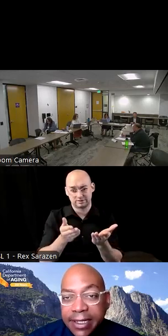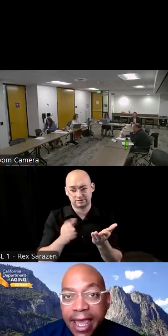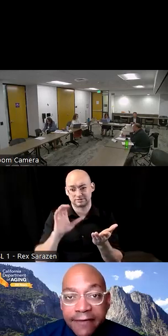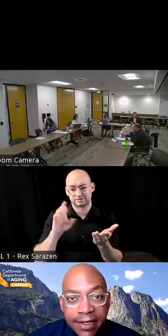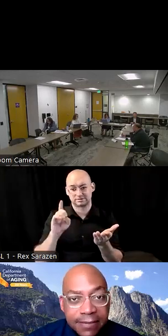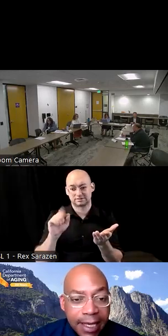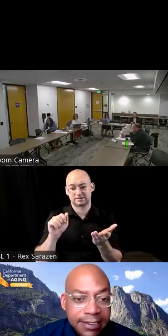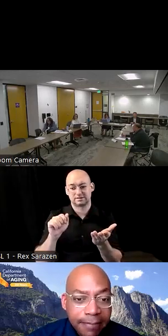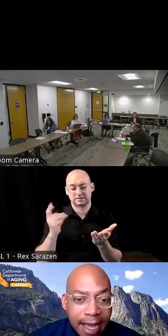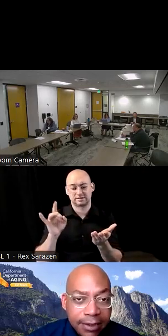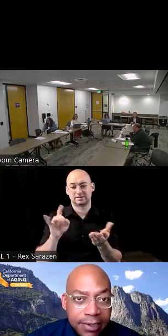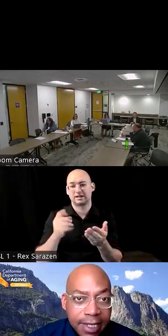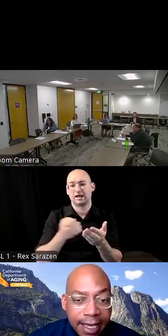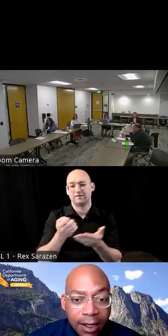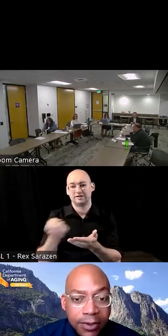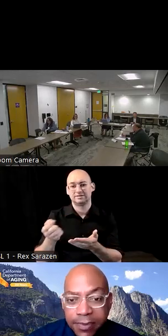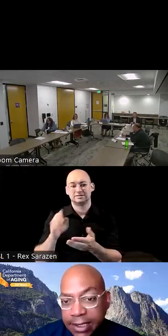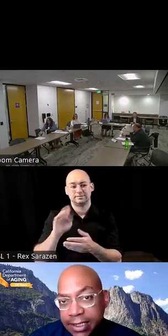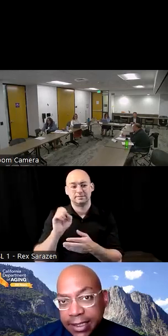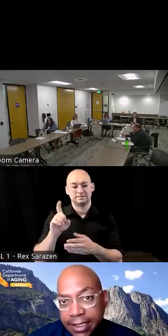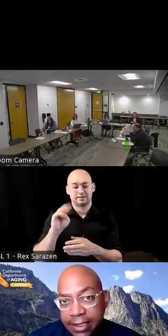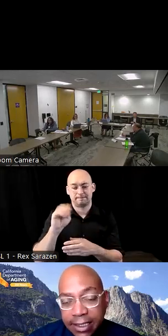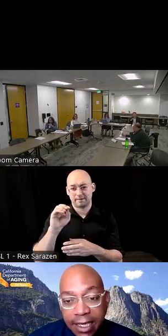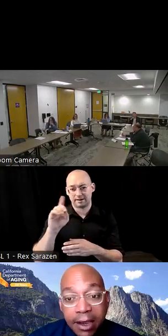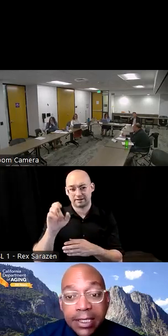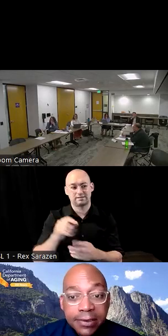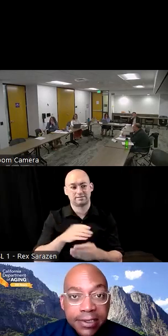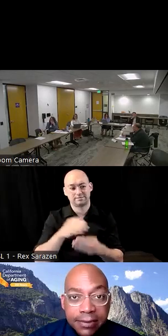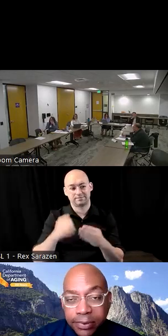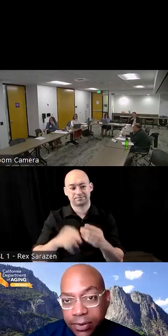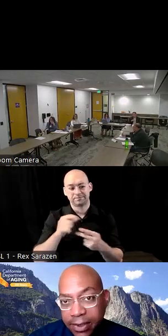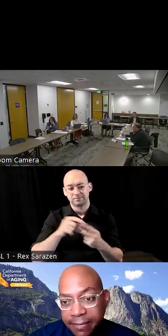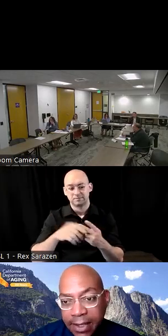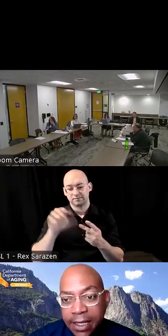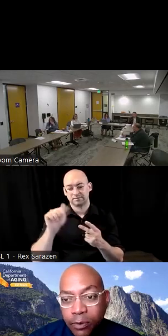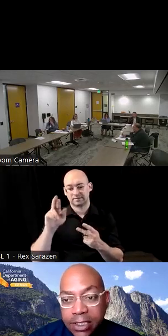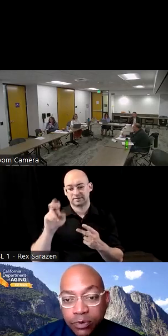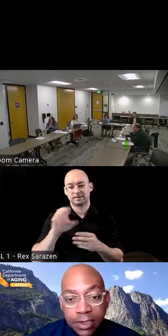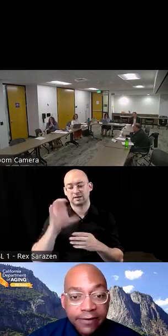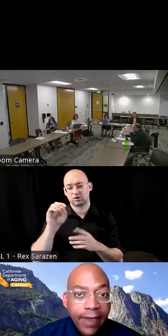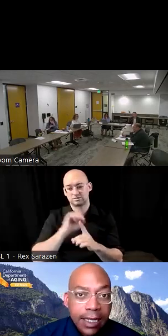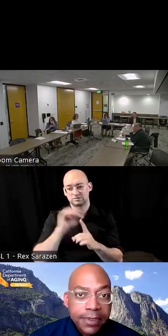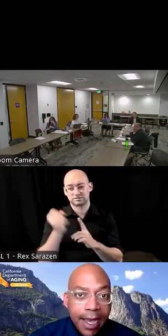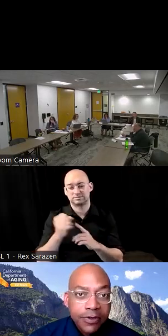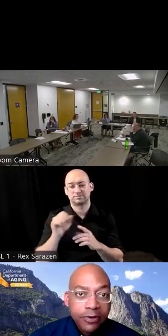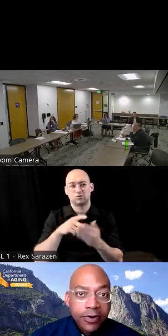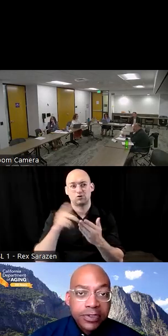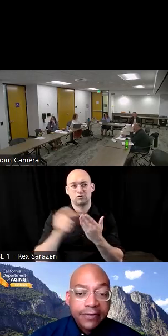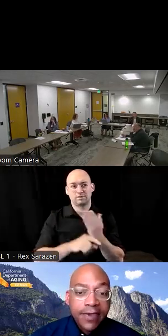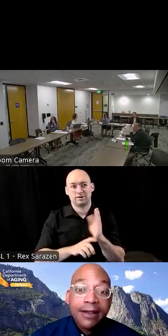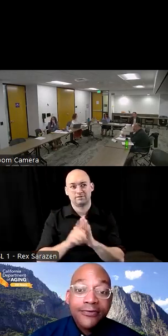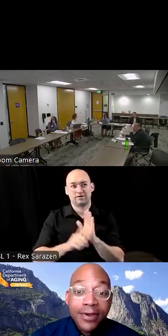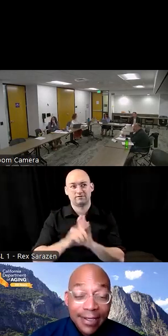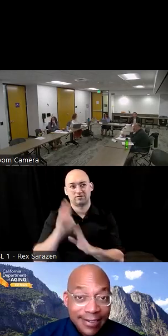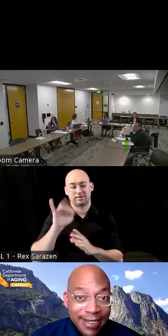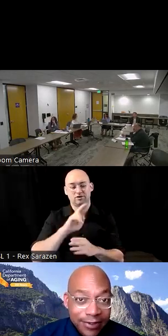team looked at evidence-based models and ultimately selected the Care Ecosystem Program. which was developed by the University